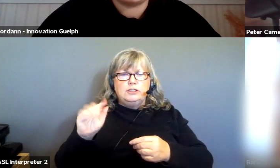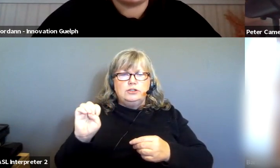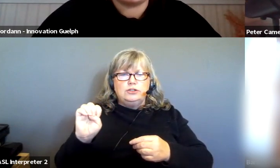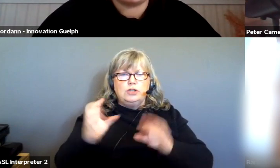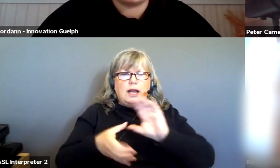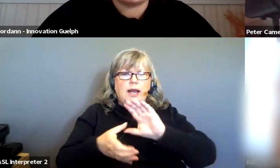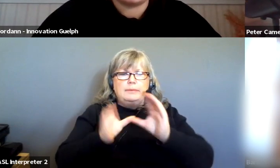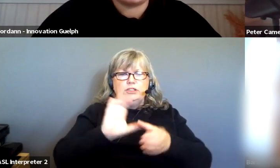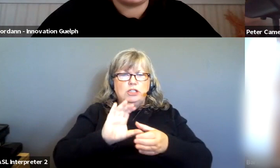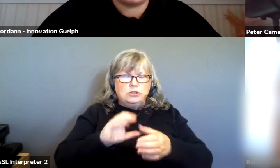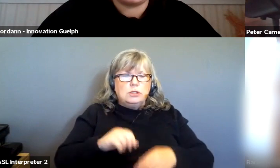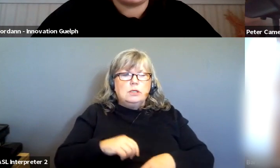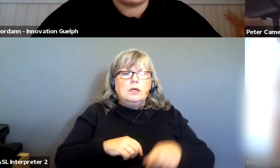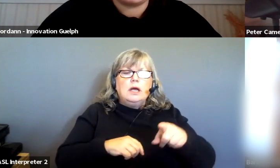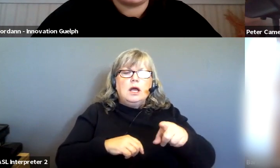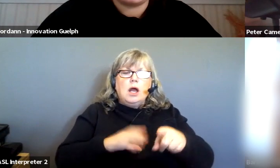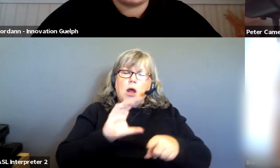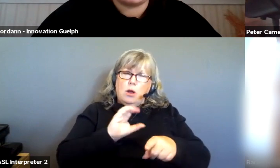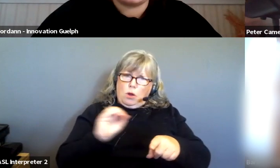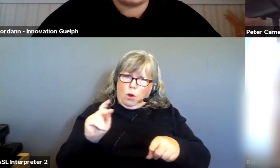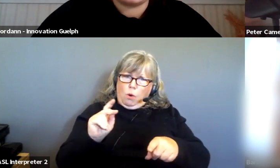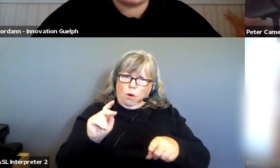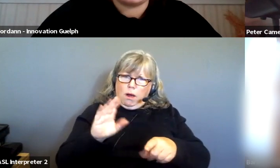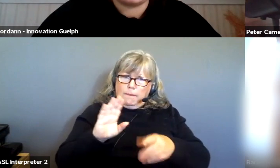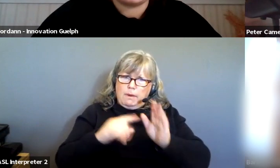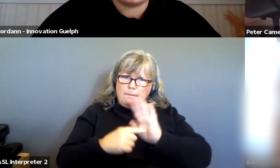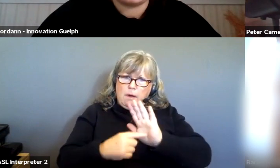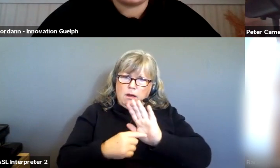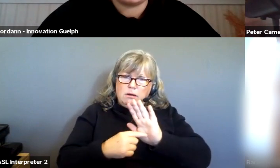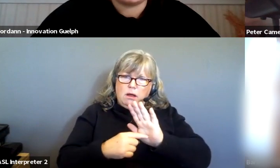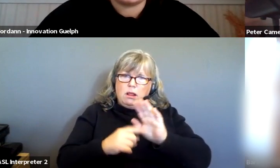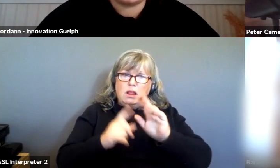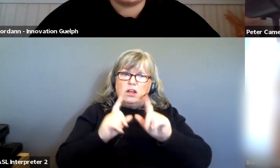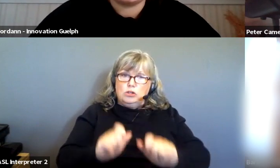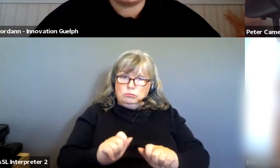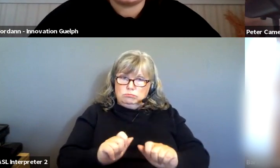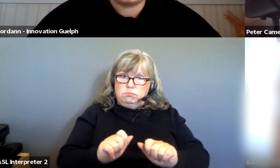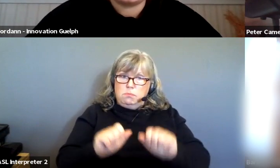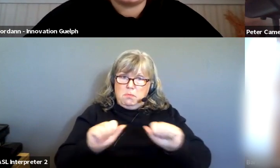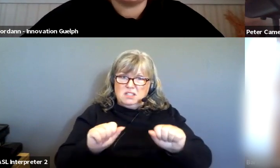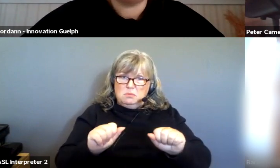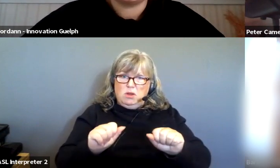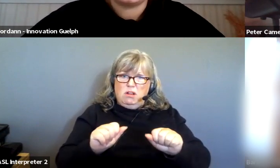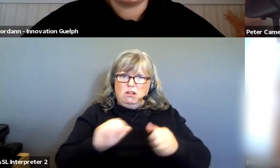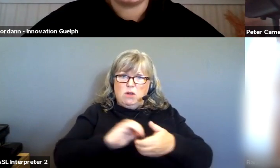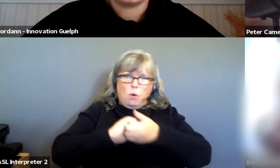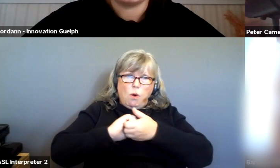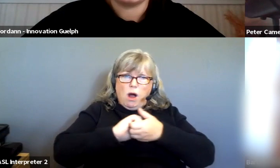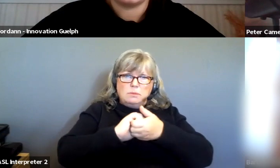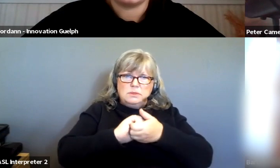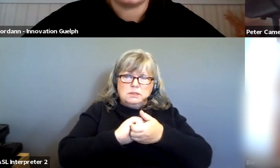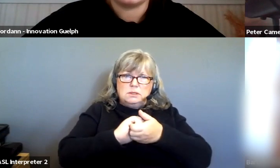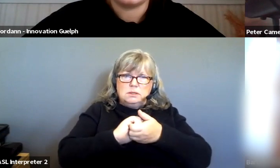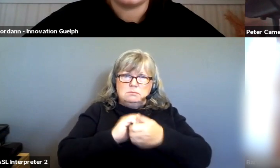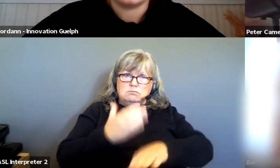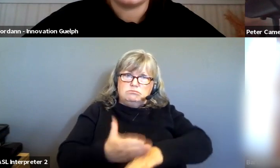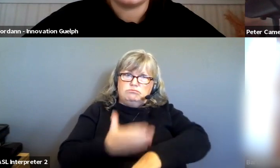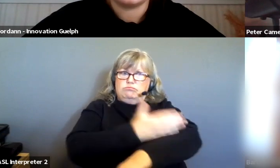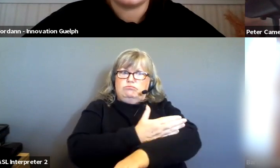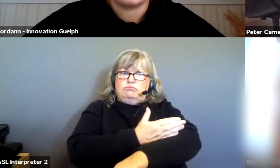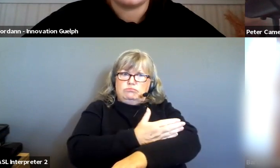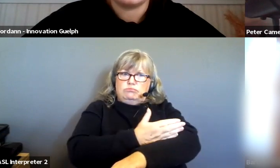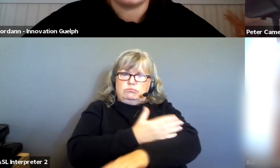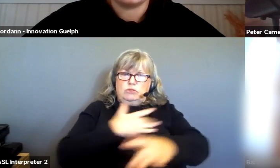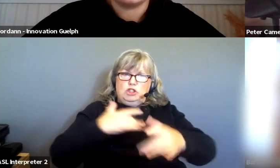cooperative model could be a climate change solution, because I actually, just when you were talking, I kind